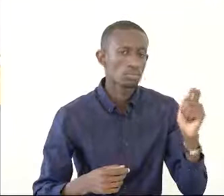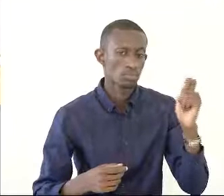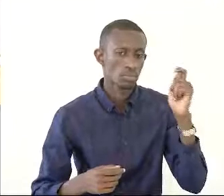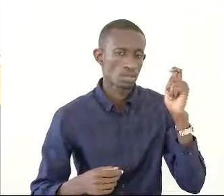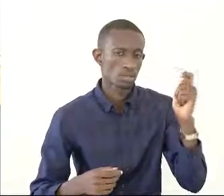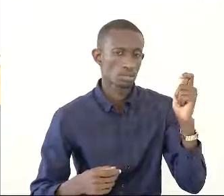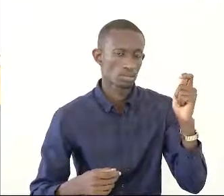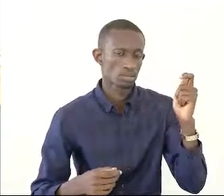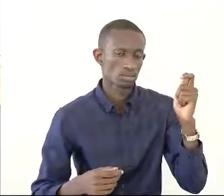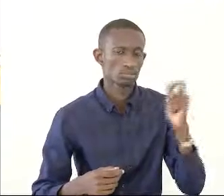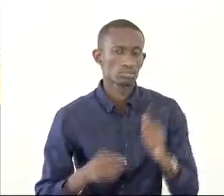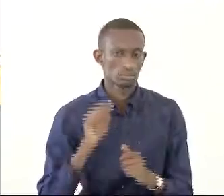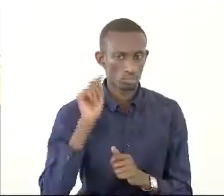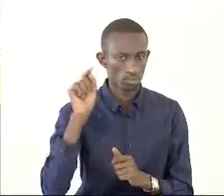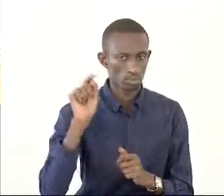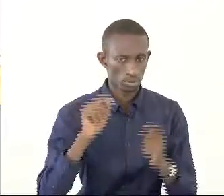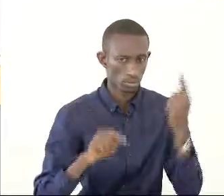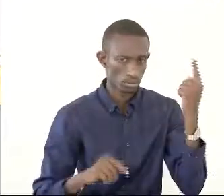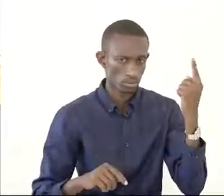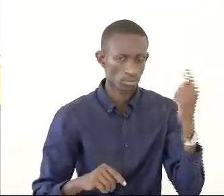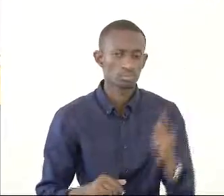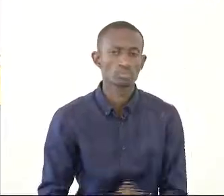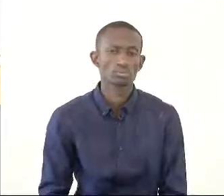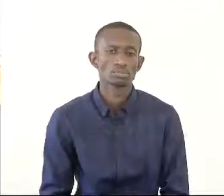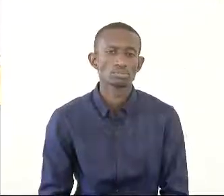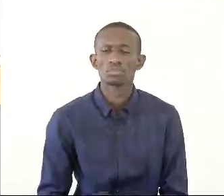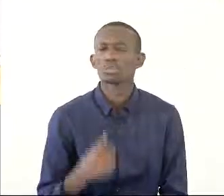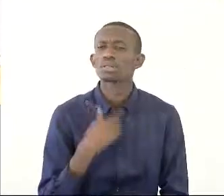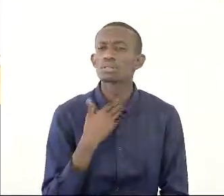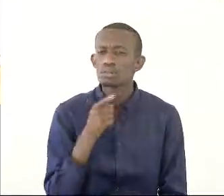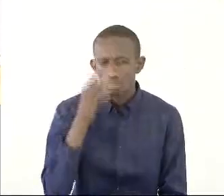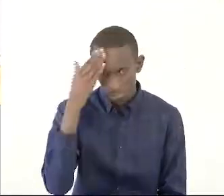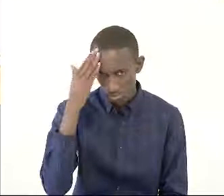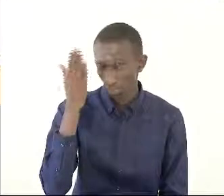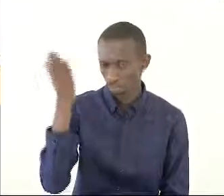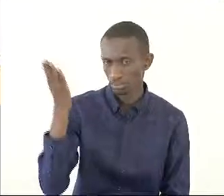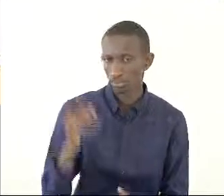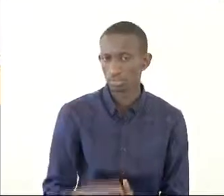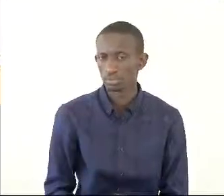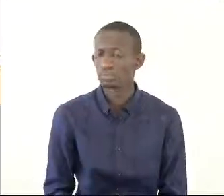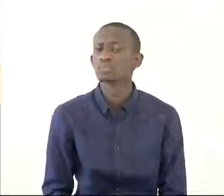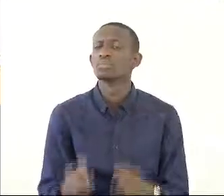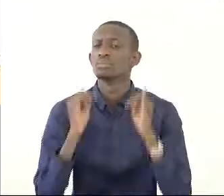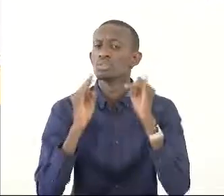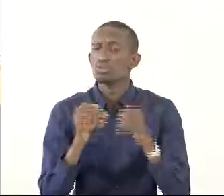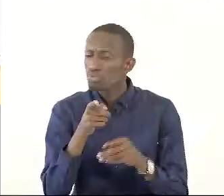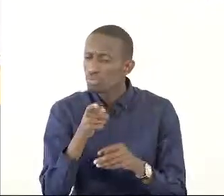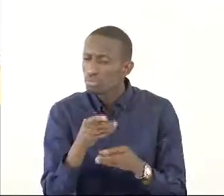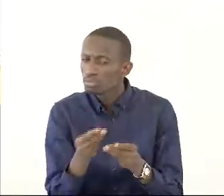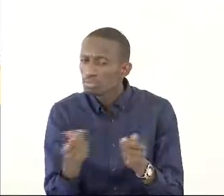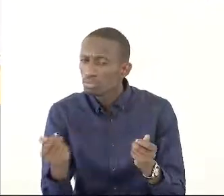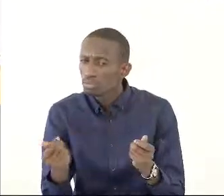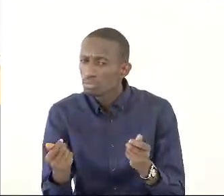at point 1. So I want you to know this. Whenever you are solving a quadratic